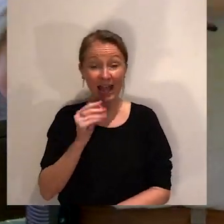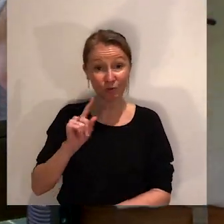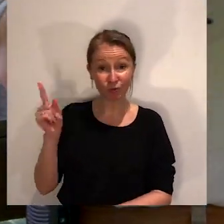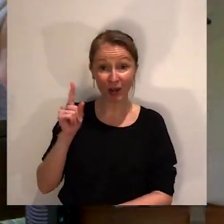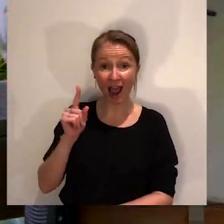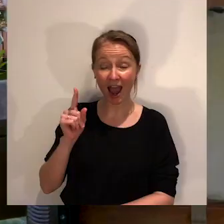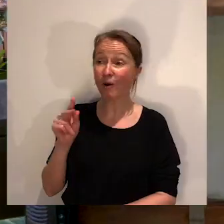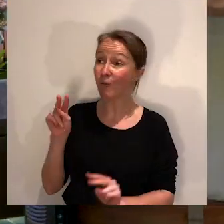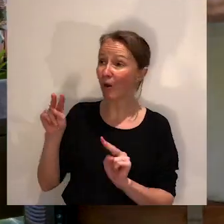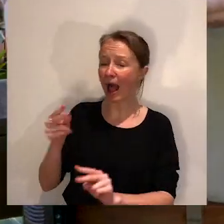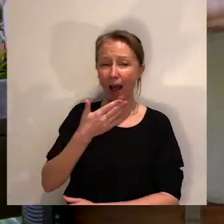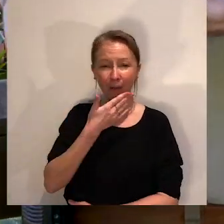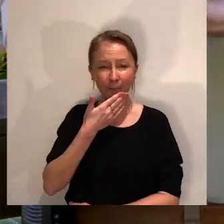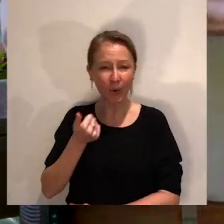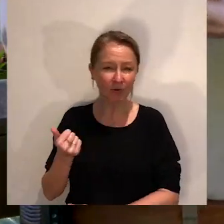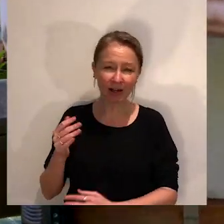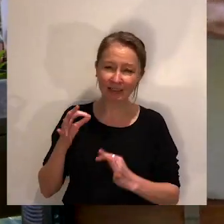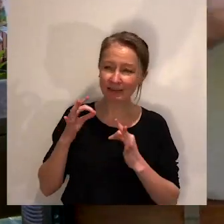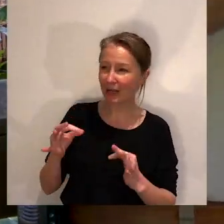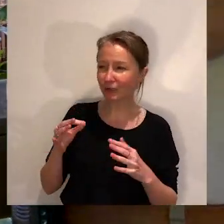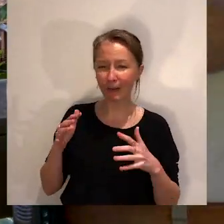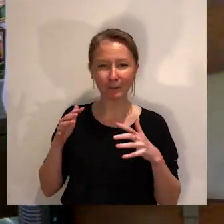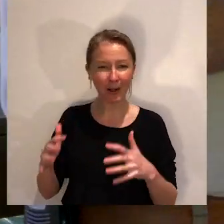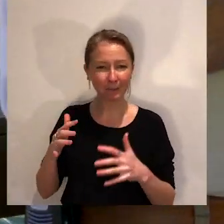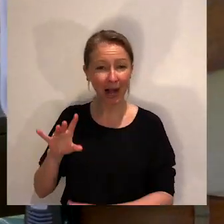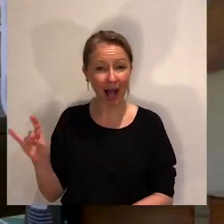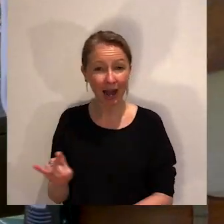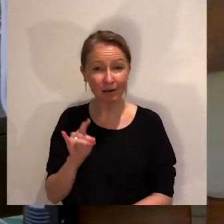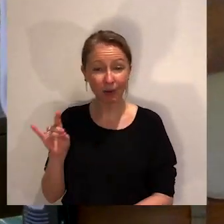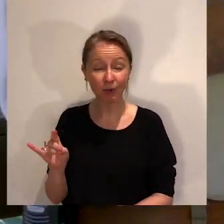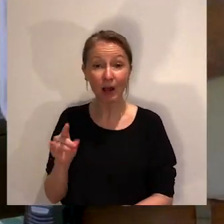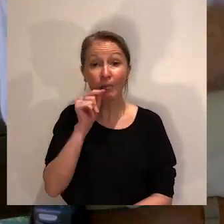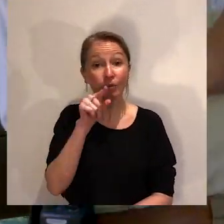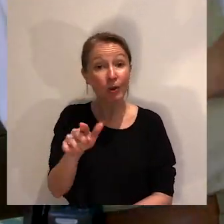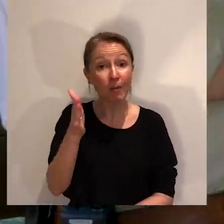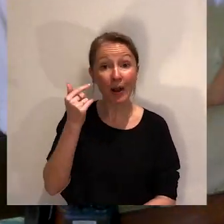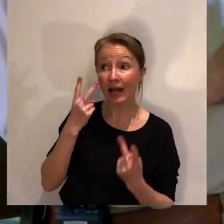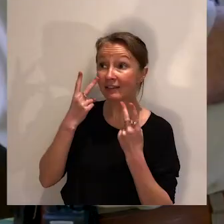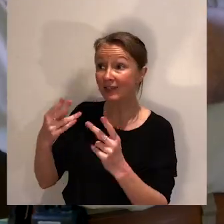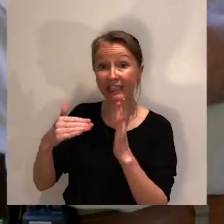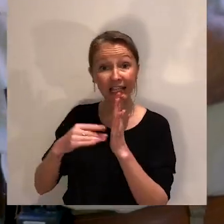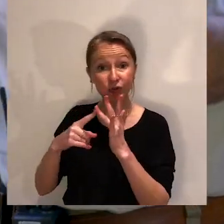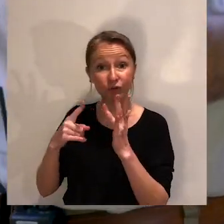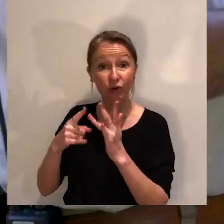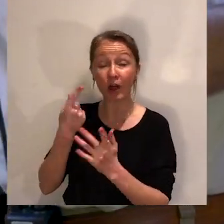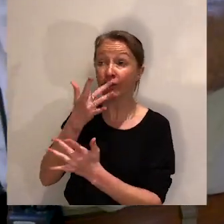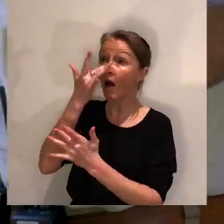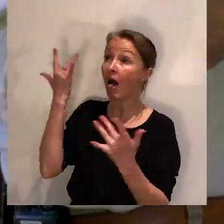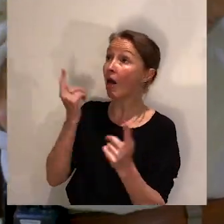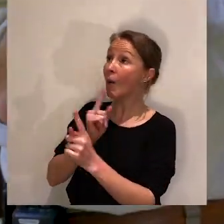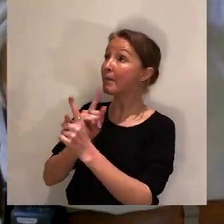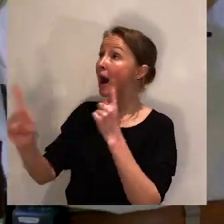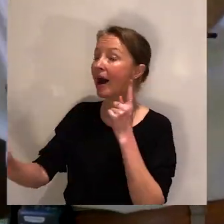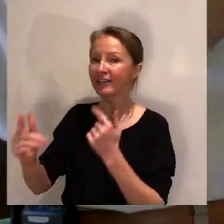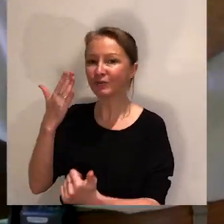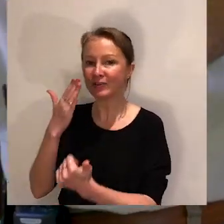animal that you probably, if you've been to the zoo before, you might have just walked past this exhibit and he might have been right up high in the trees. We're going to